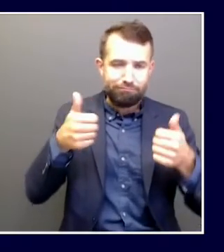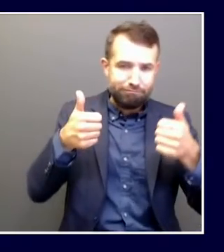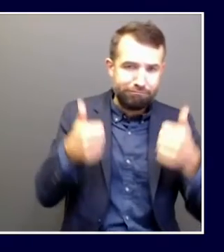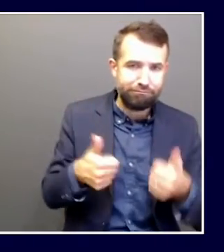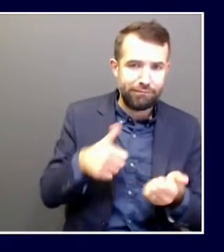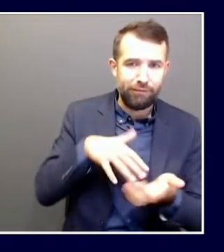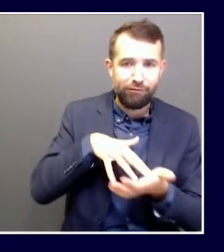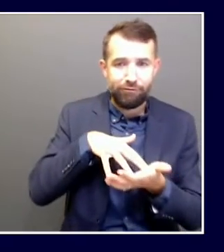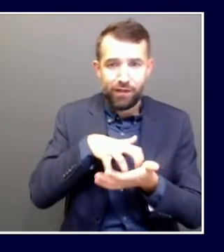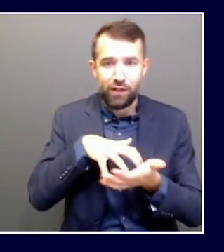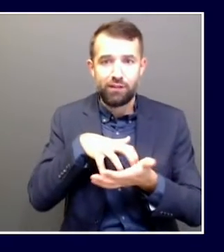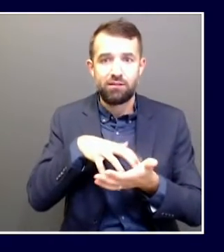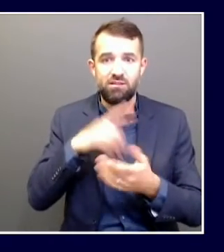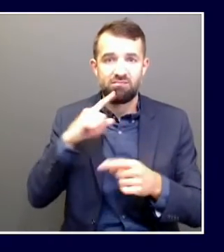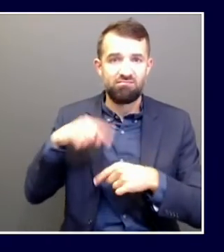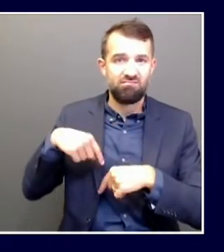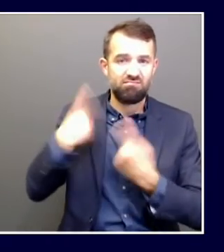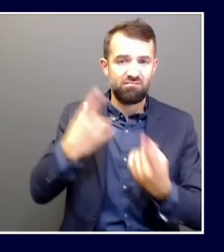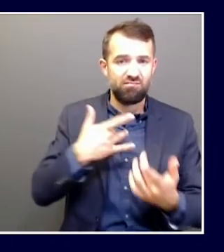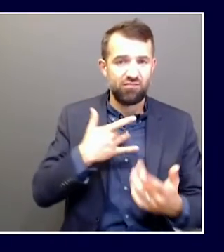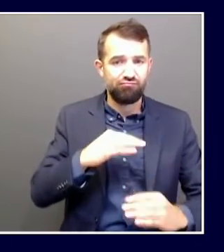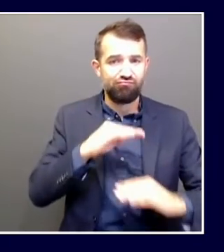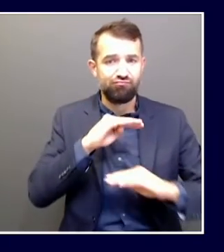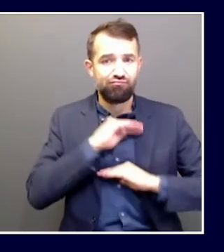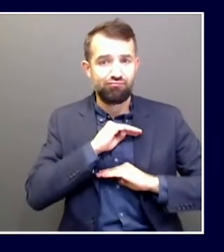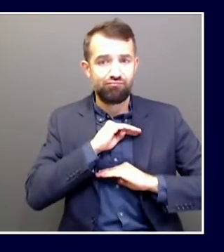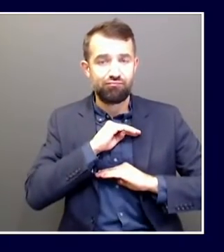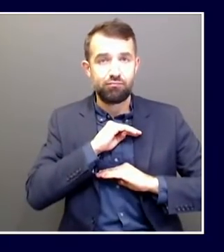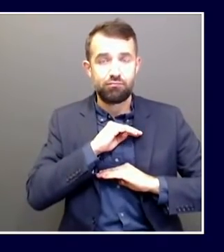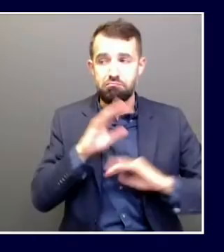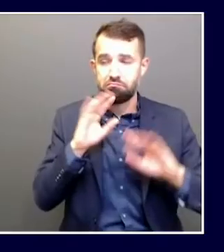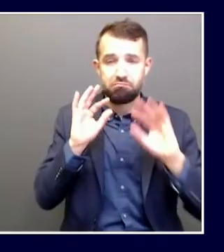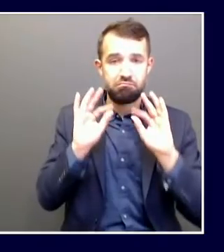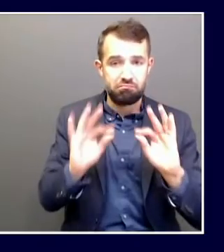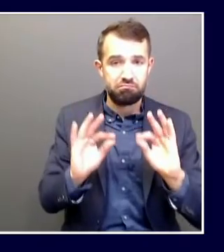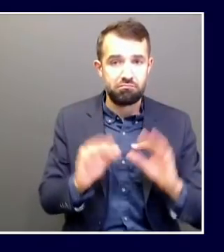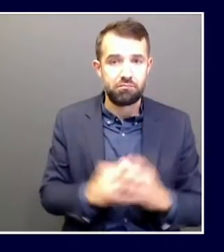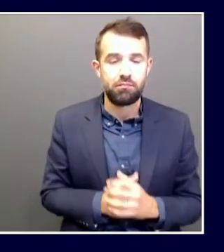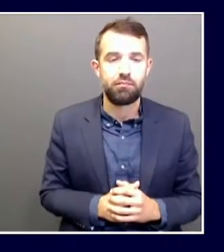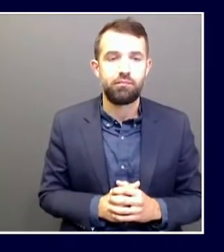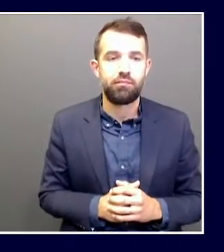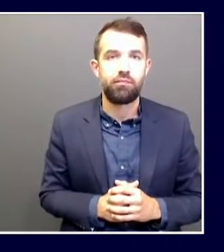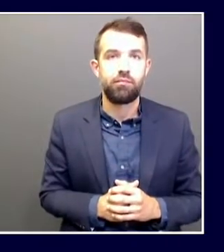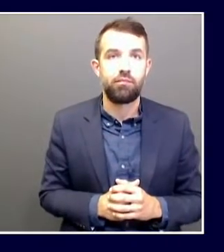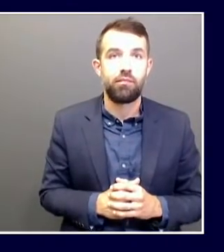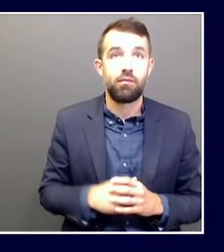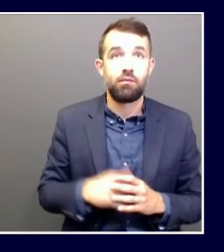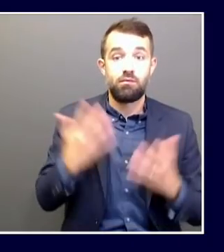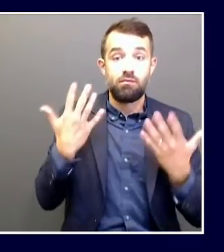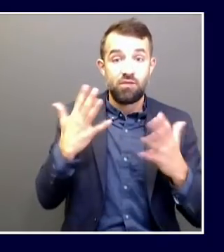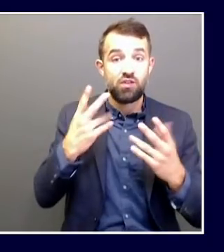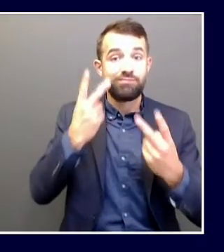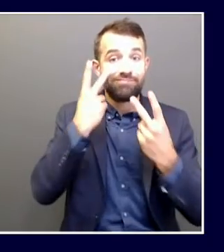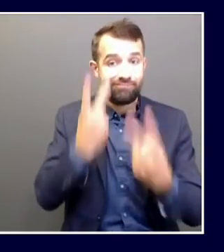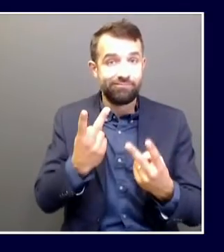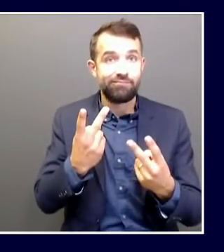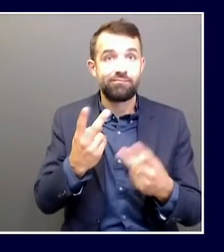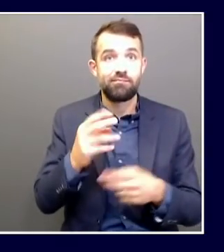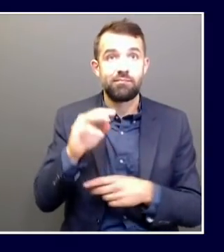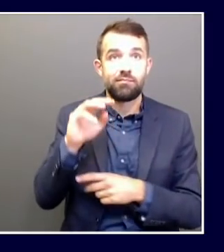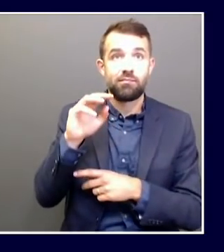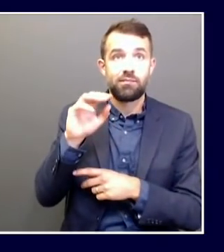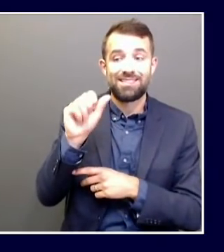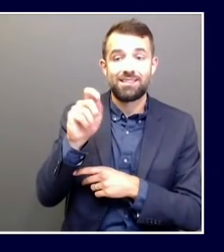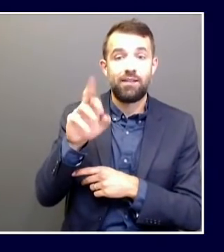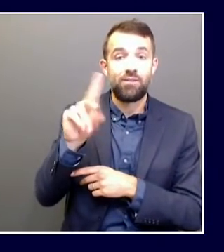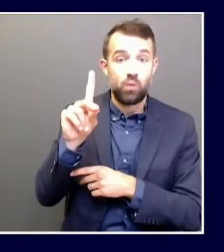far. That's the bottom line. As I referenced, I stopped by the site in Sanford at the former